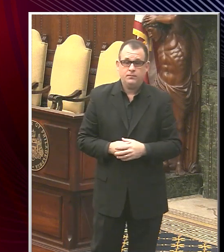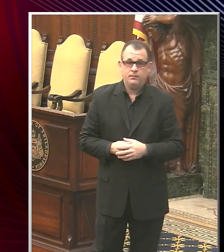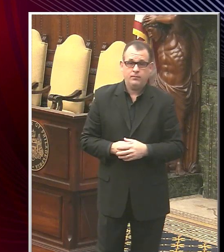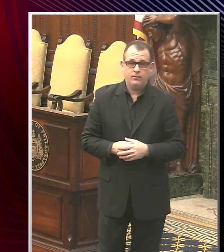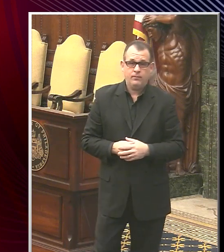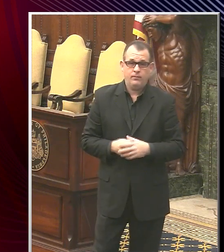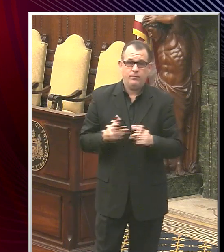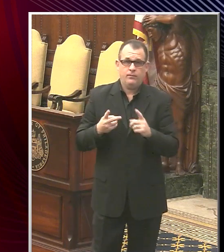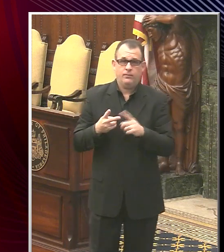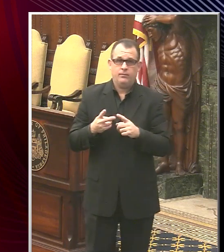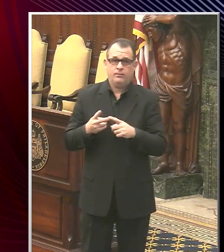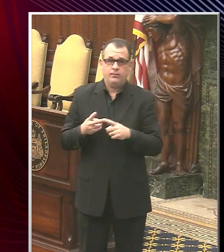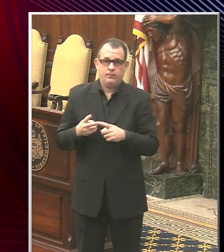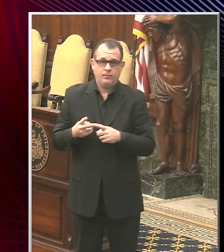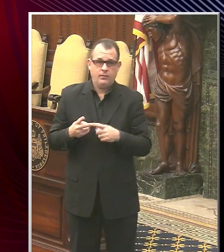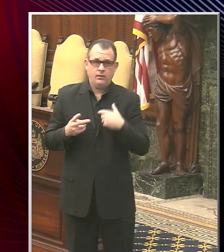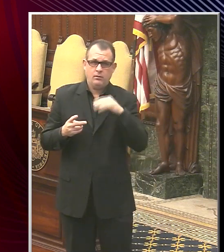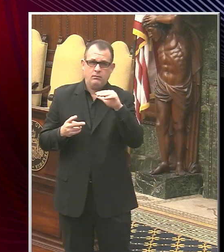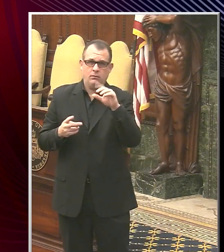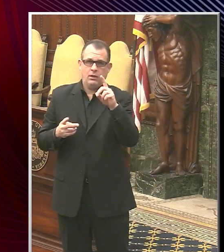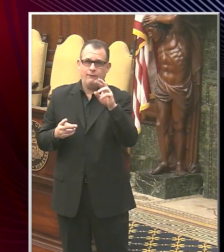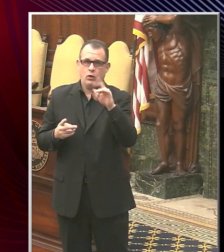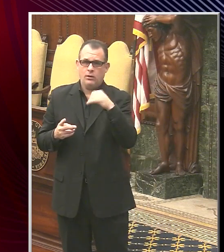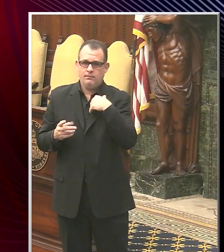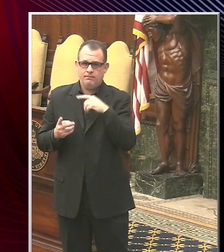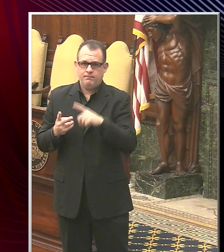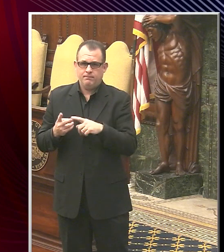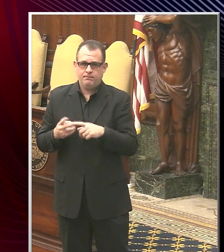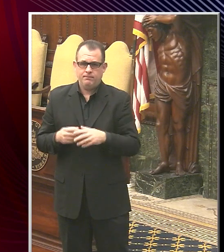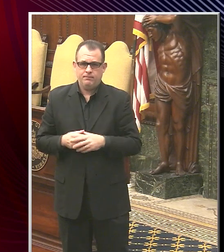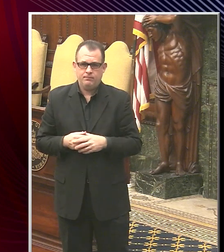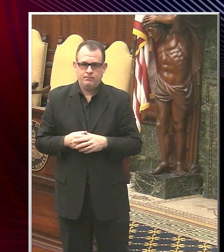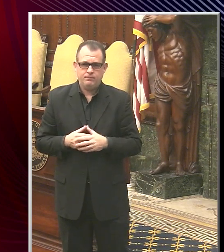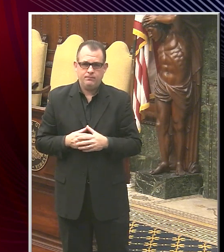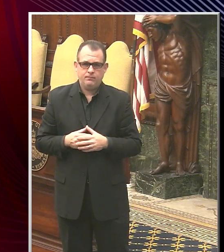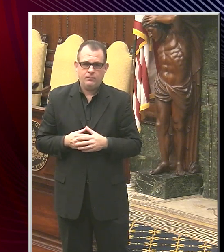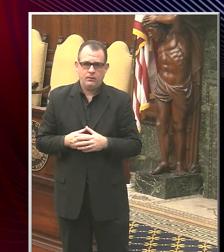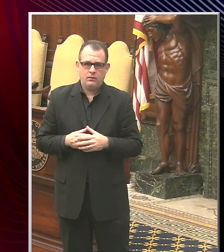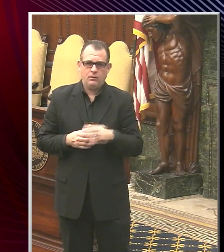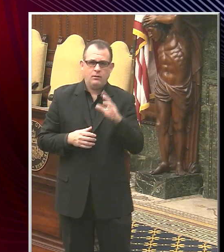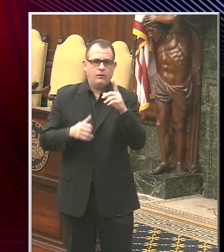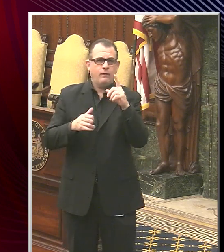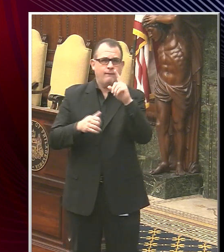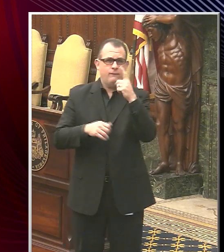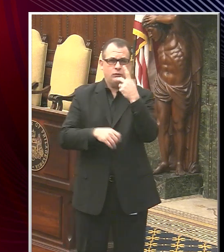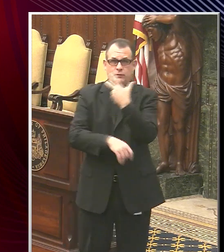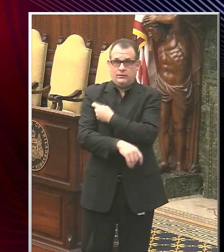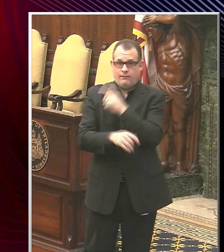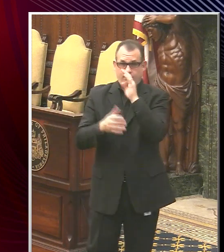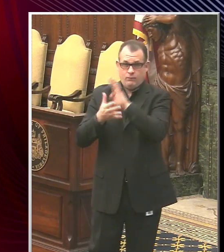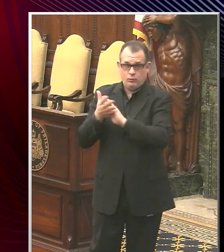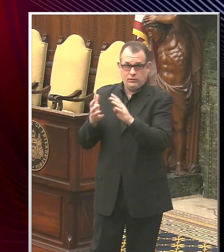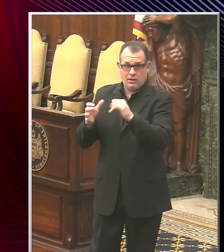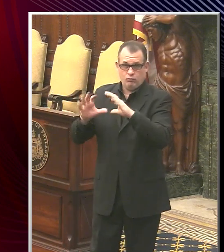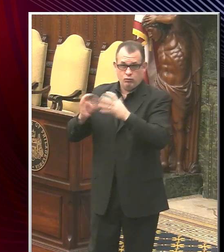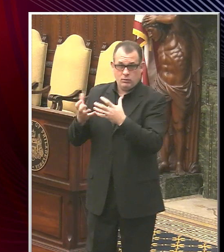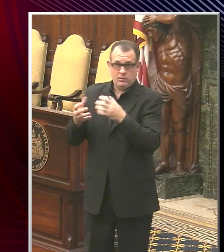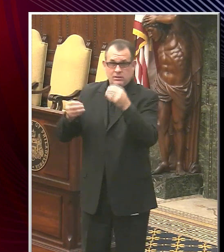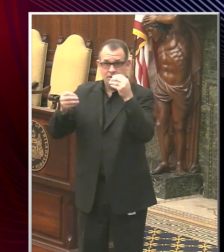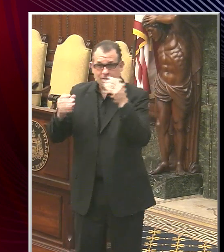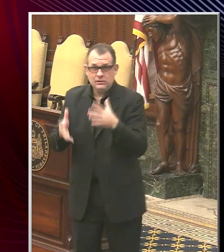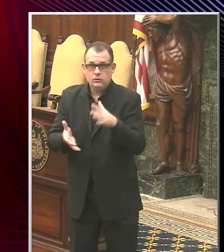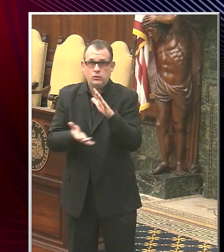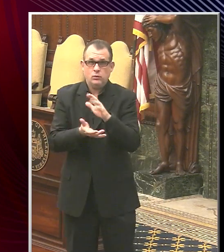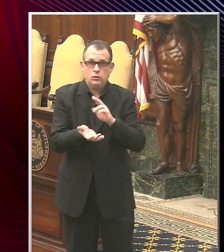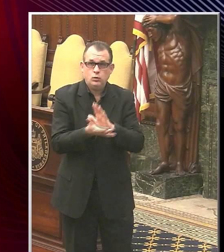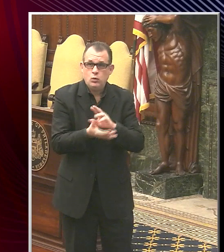for Dr. Farley. Since you gave 4 weeks for the first priority group, is it safe to say the next group, which includes teachers and school nurses,